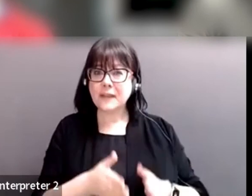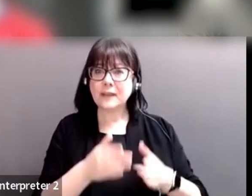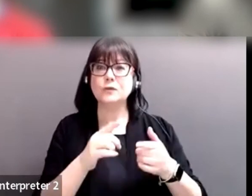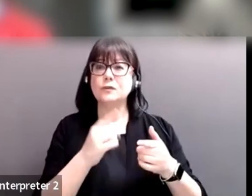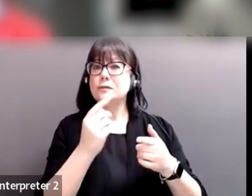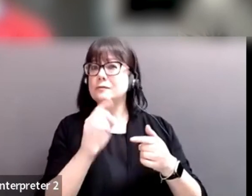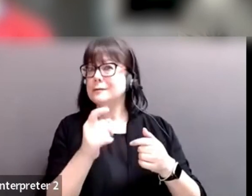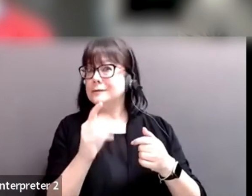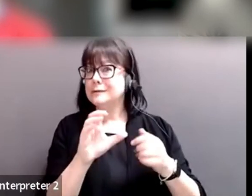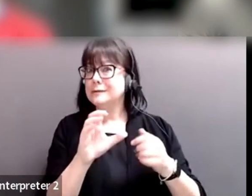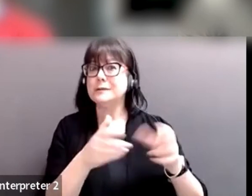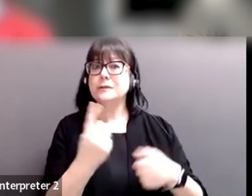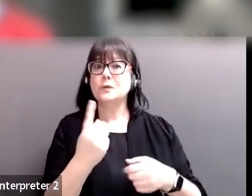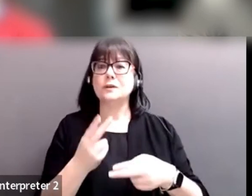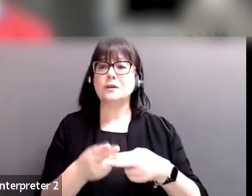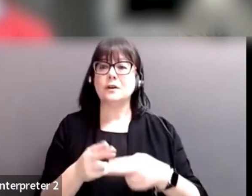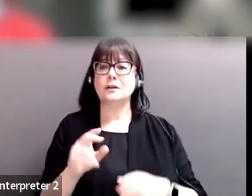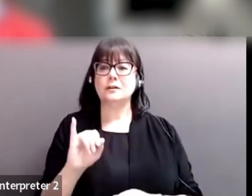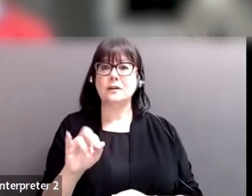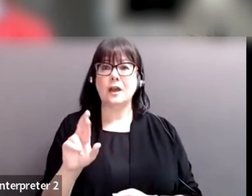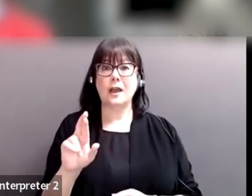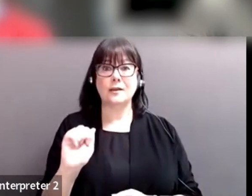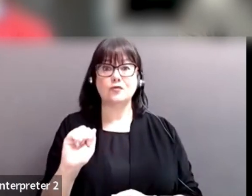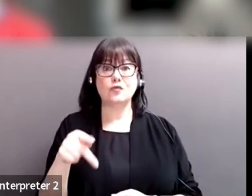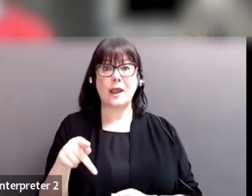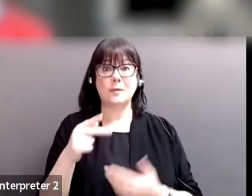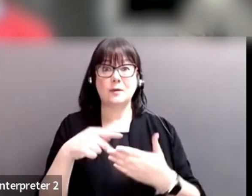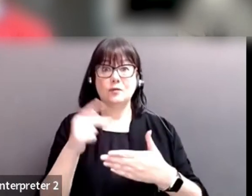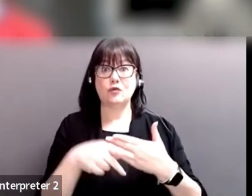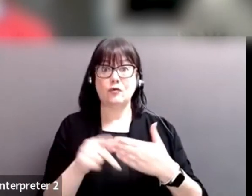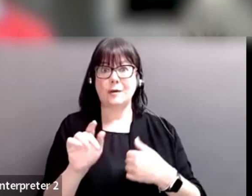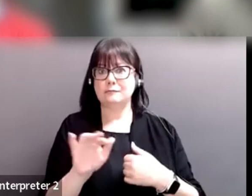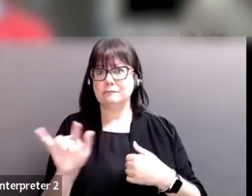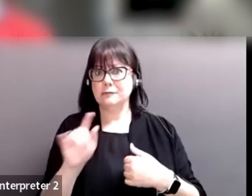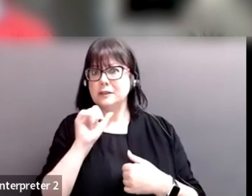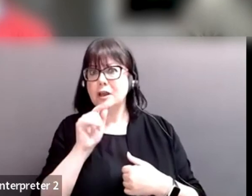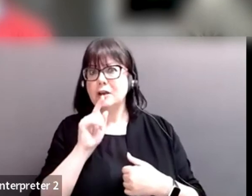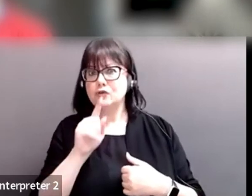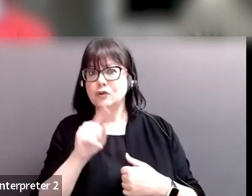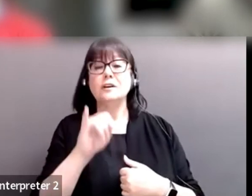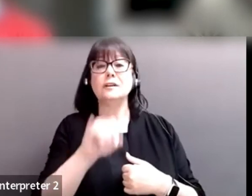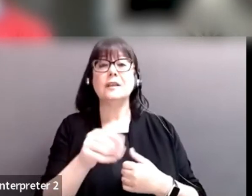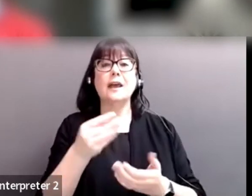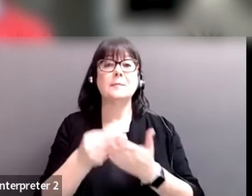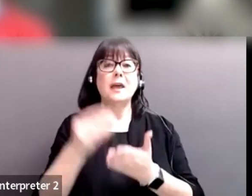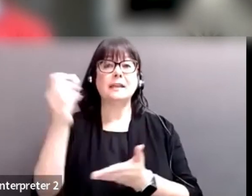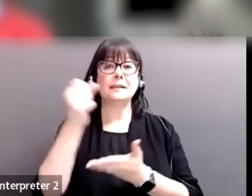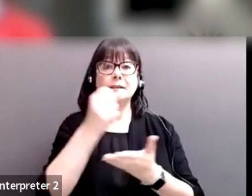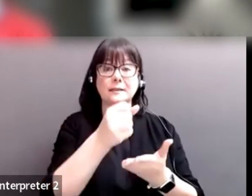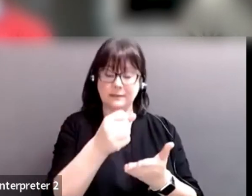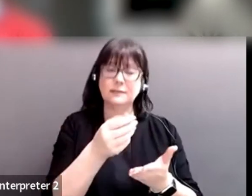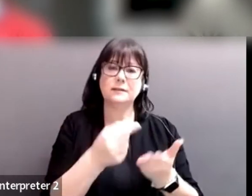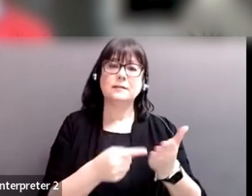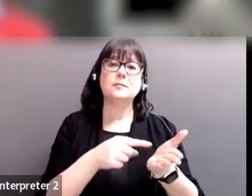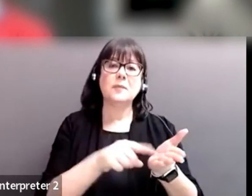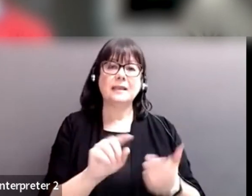executives, is the IRAP program. The IRAP program you can actually use to fund like a CTO. So obviously that's a pretty high level